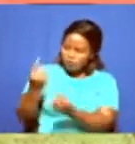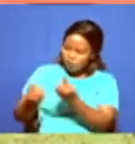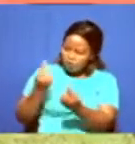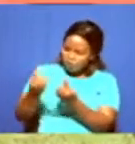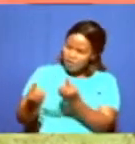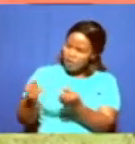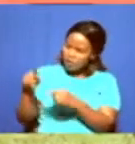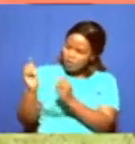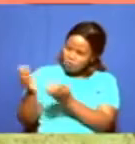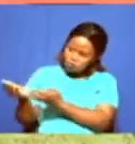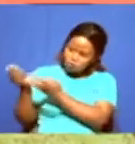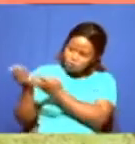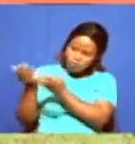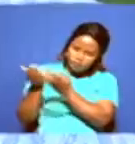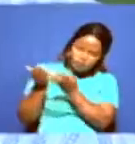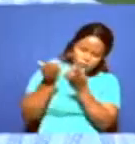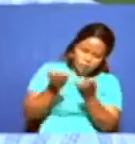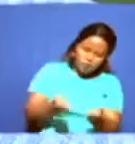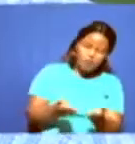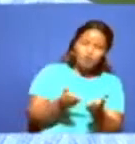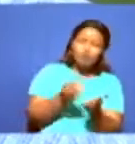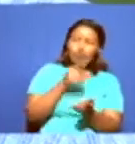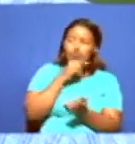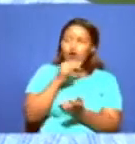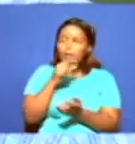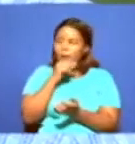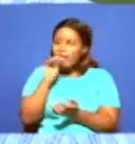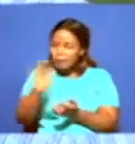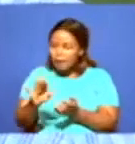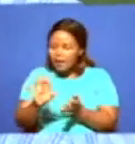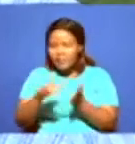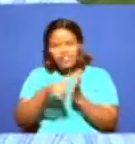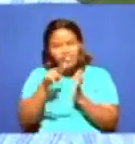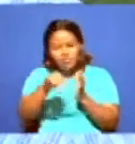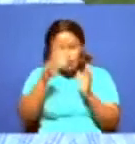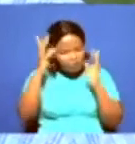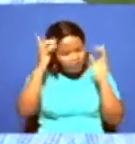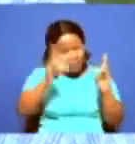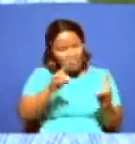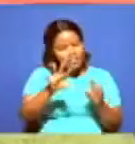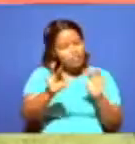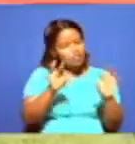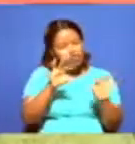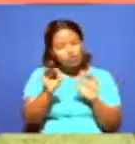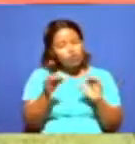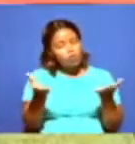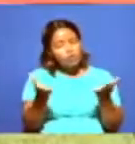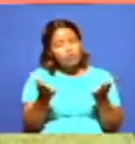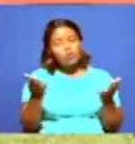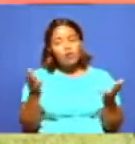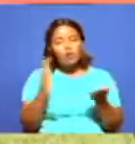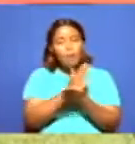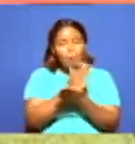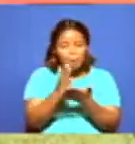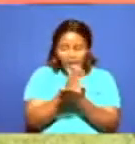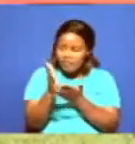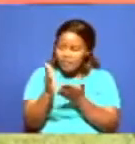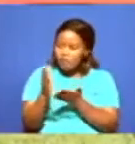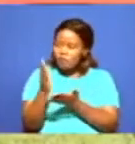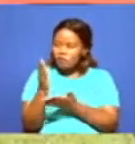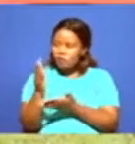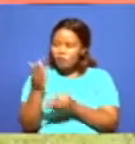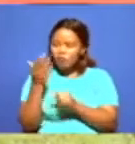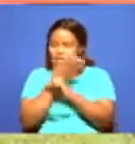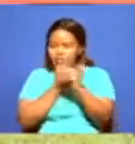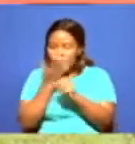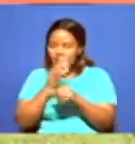pot to the man, then he chooses the parts. He gives to the children, he gives to the